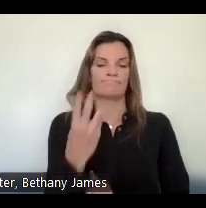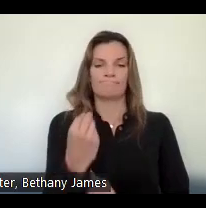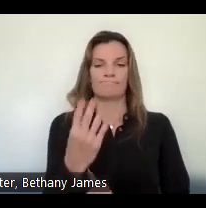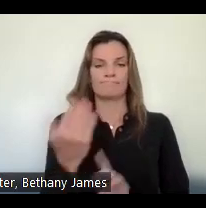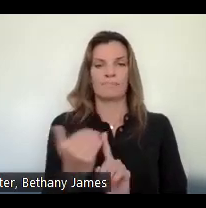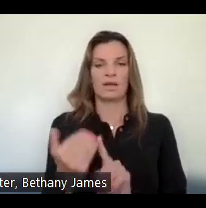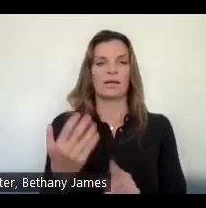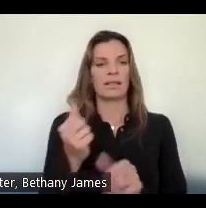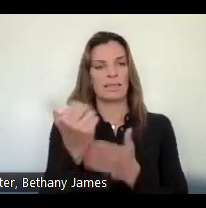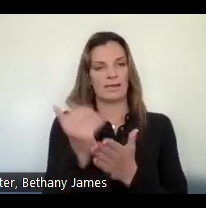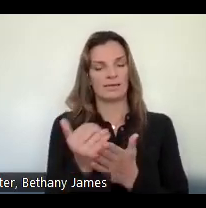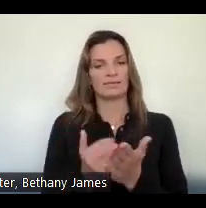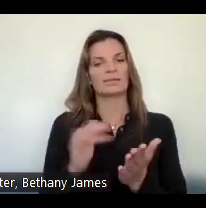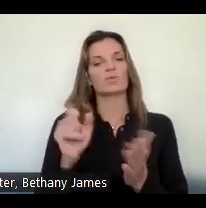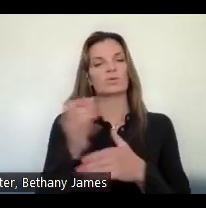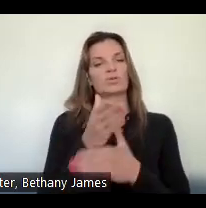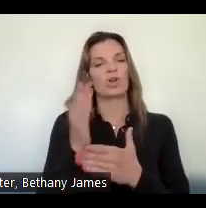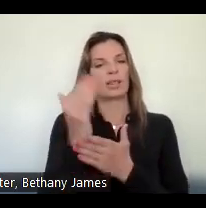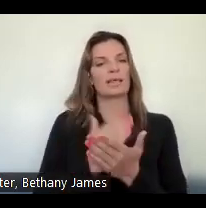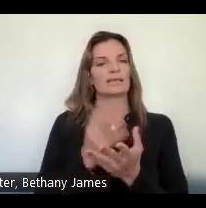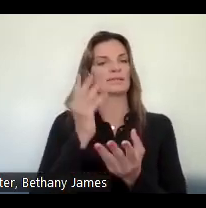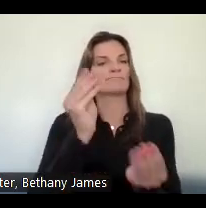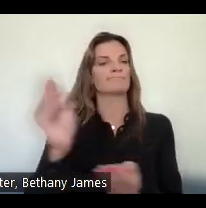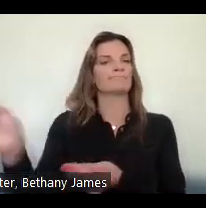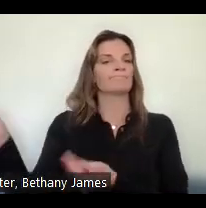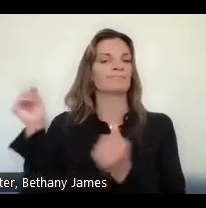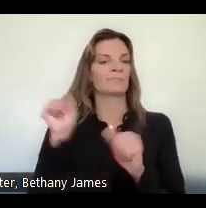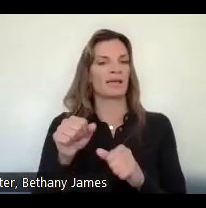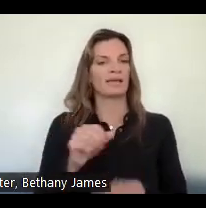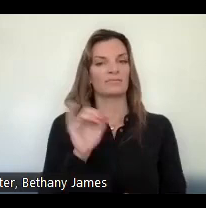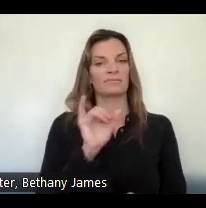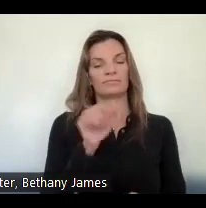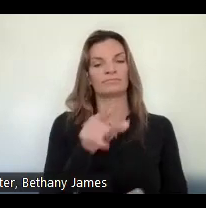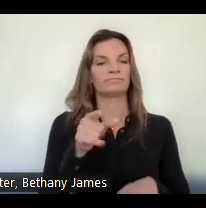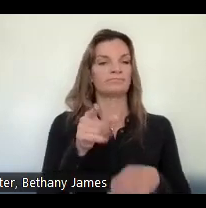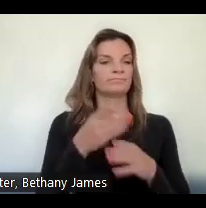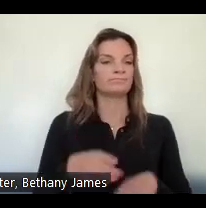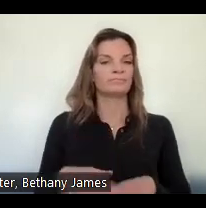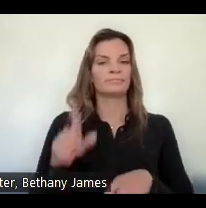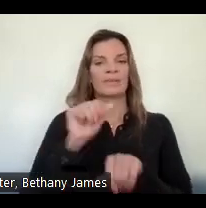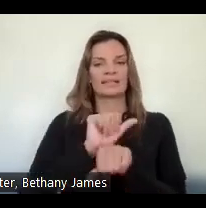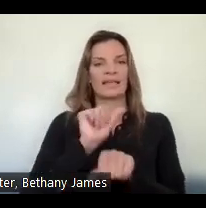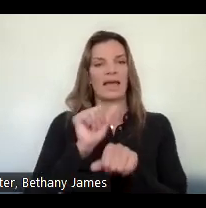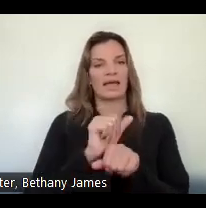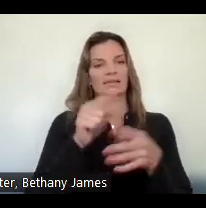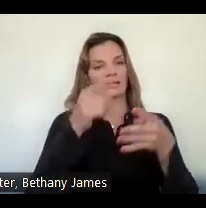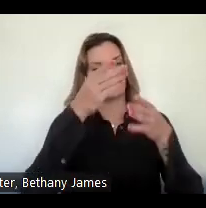make lists, and you can also share those lists with others. And it can even break down the tasks into smaller, more manageable pieces for that